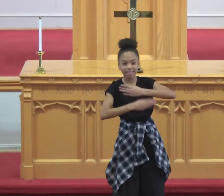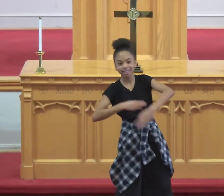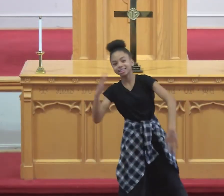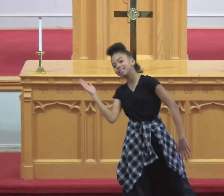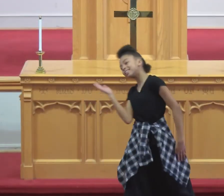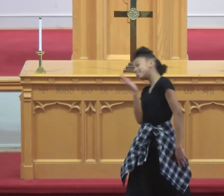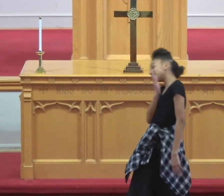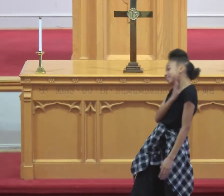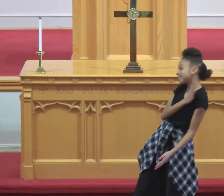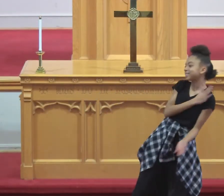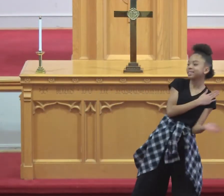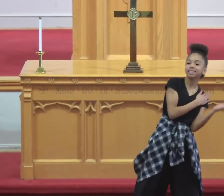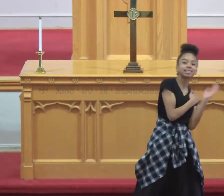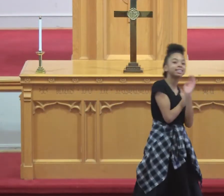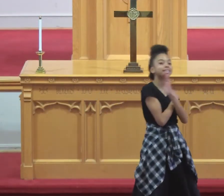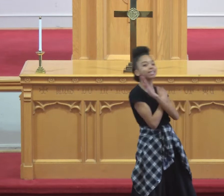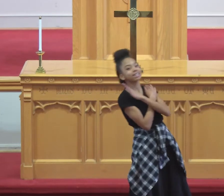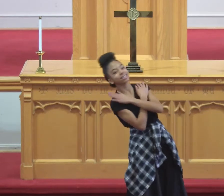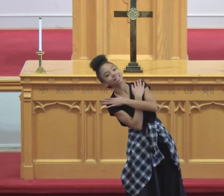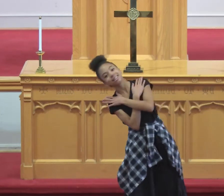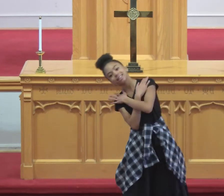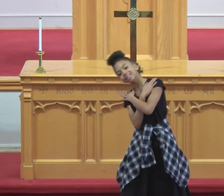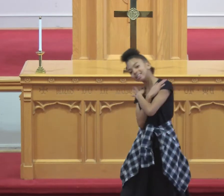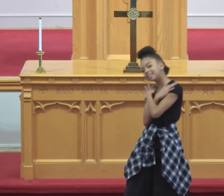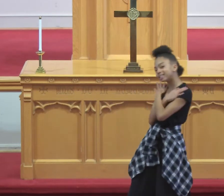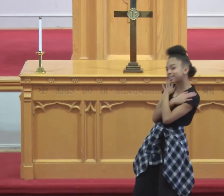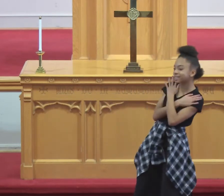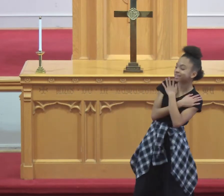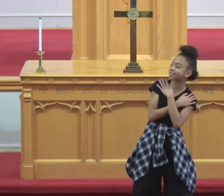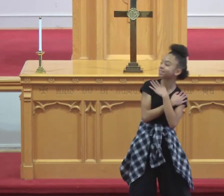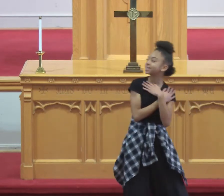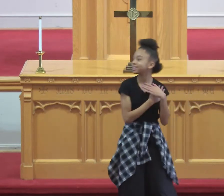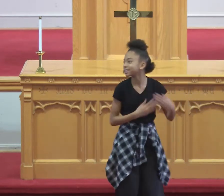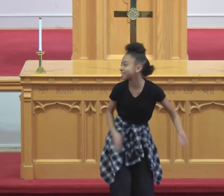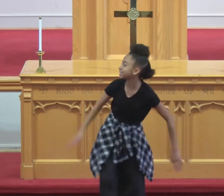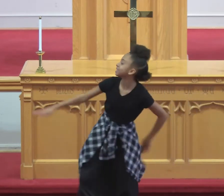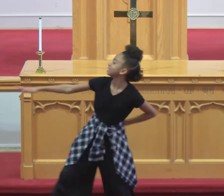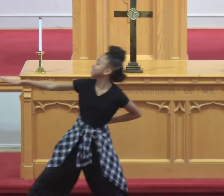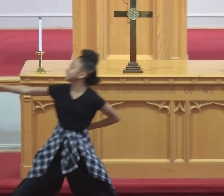He's been good to me.